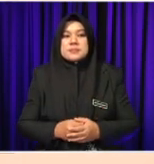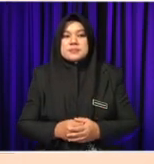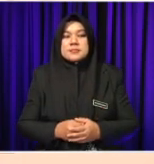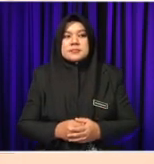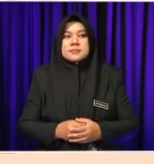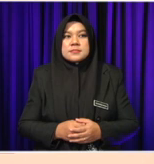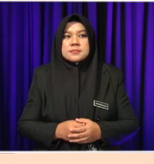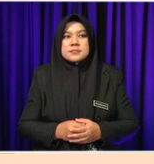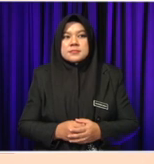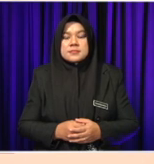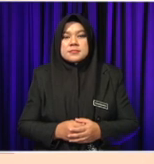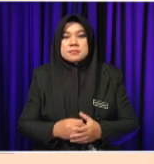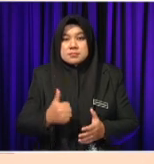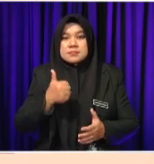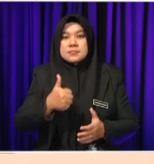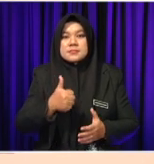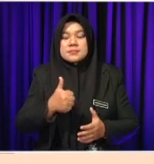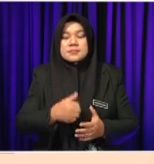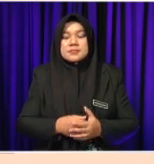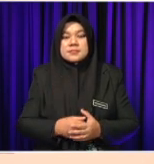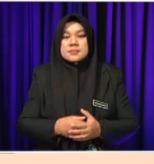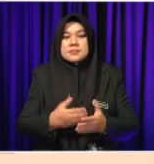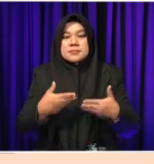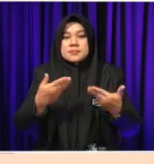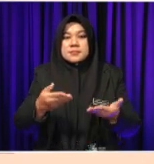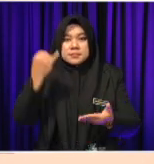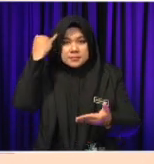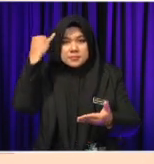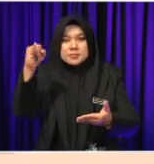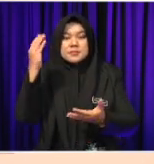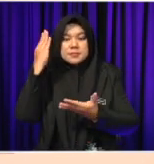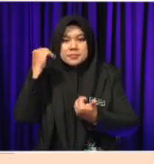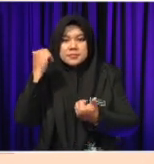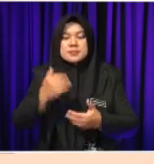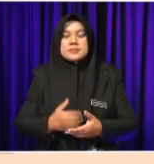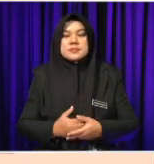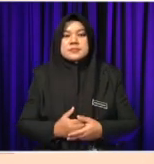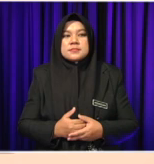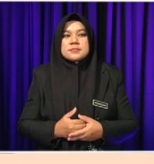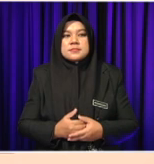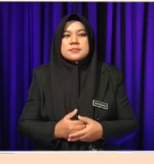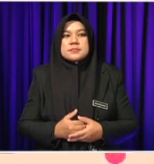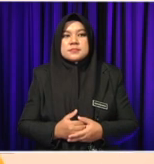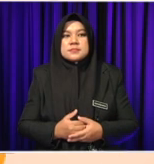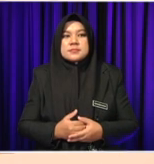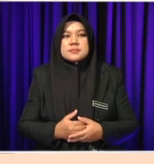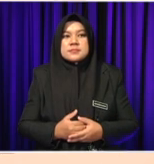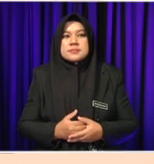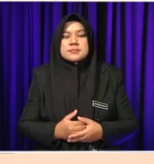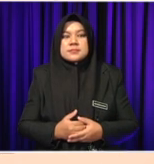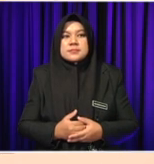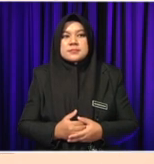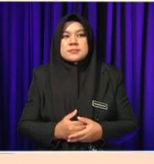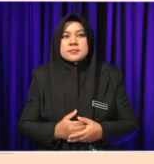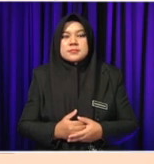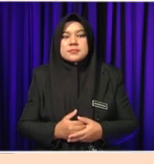All right, that's a good one. So doesn't it sound like an idea of a wish? Mm-hmm. Good job. That's a good blue indeed. So let us proceed to the next